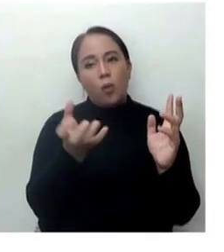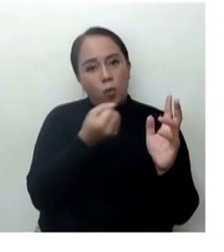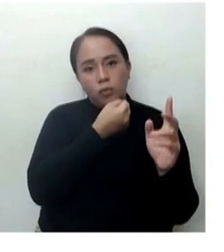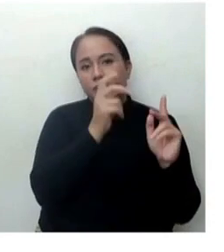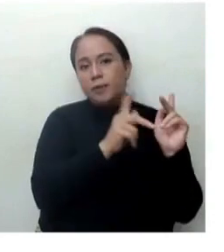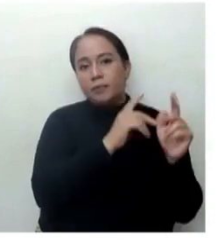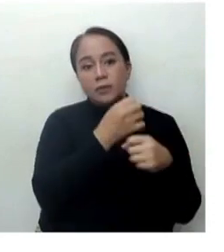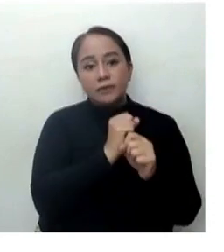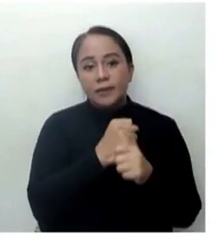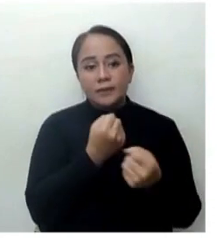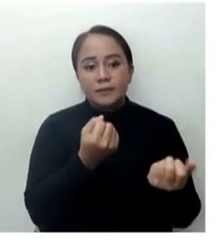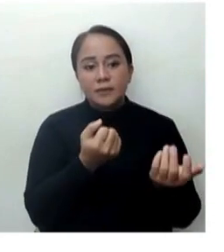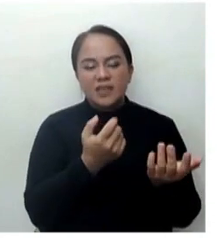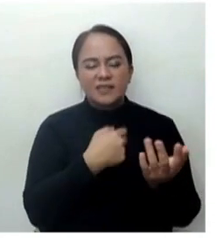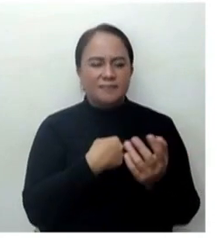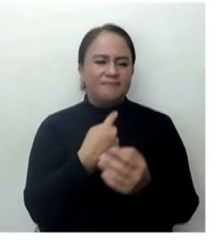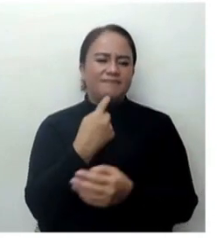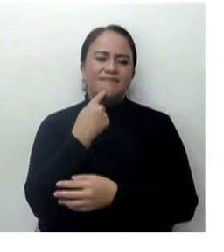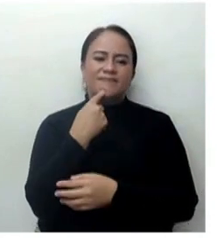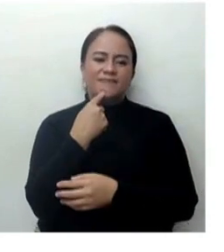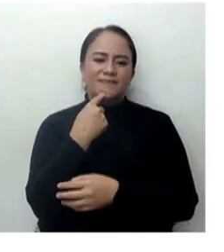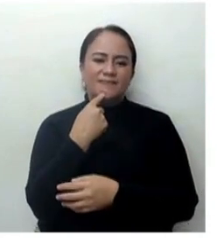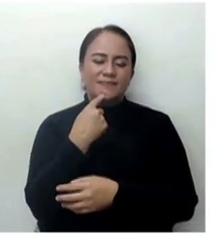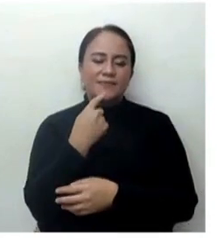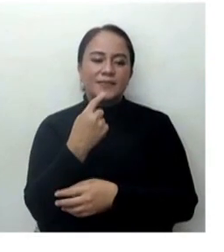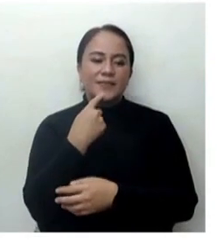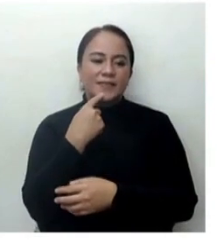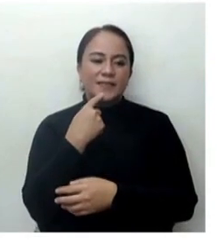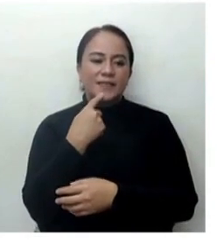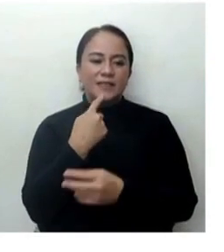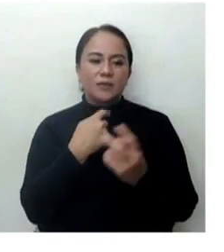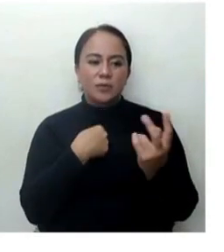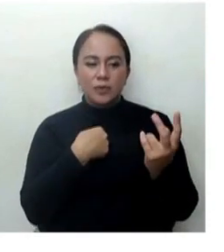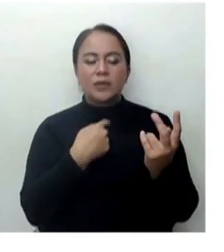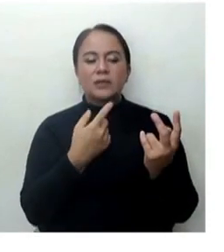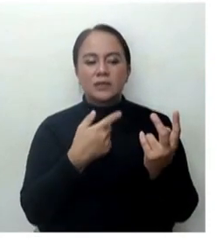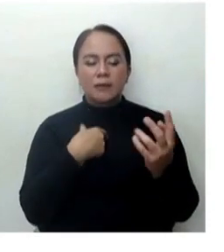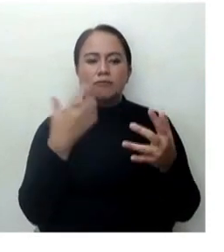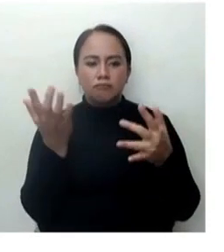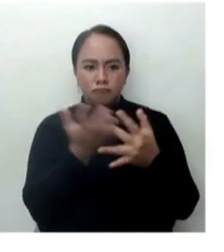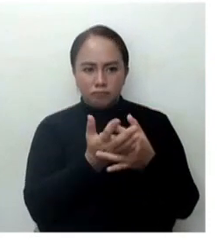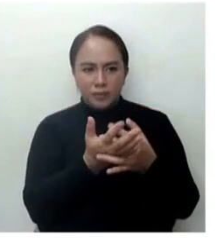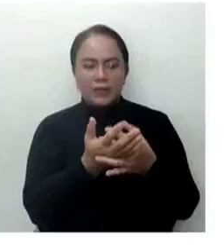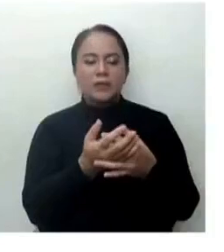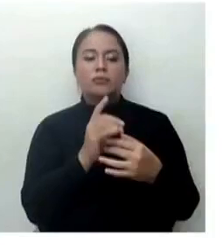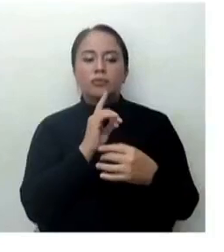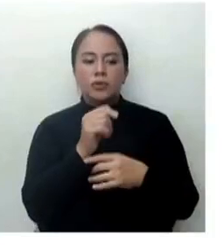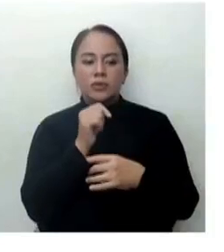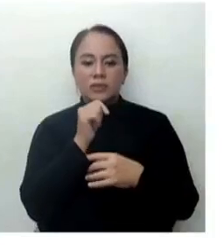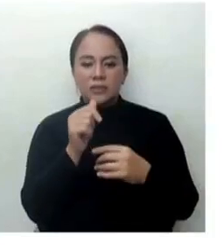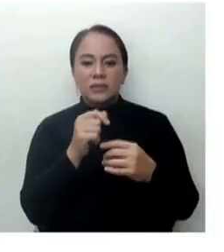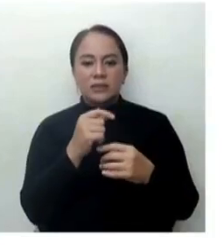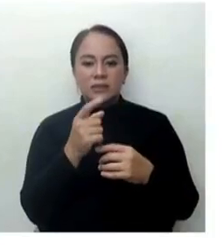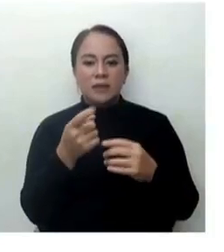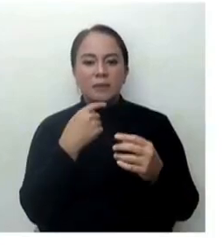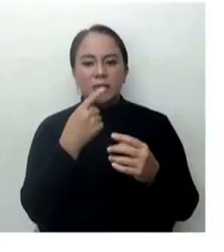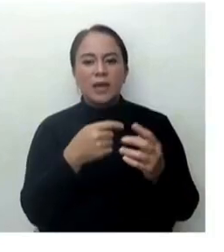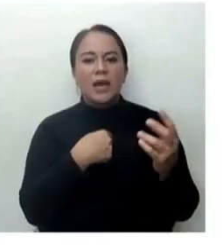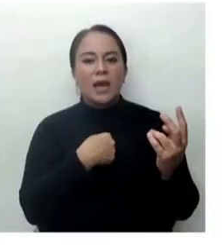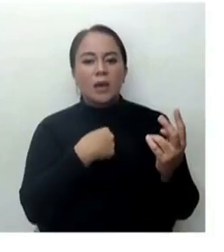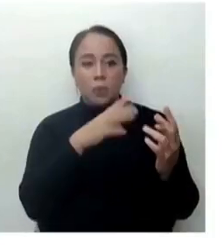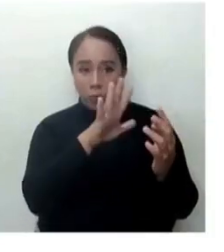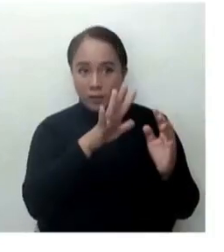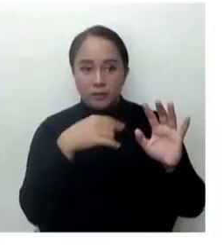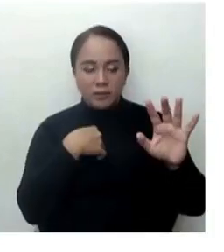created? So this is quite disappointing, okay, that they instead filed charges instead of actually at least saying that there will be an